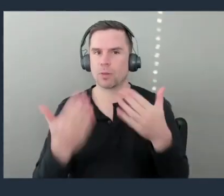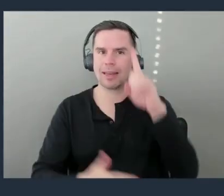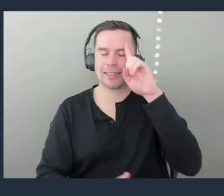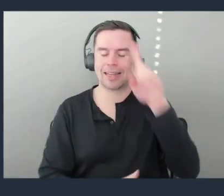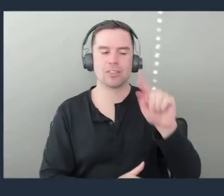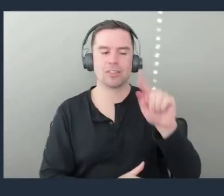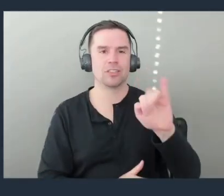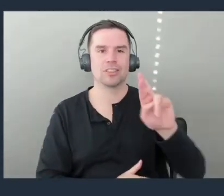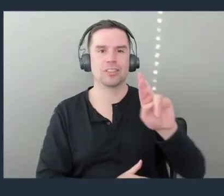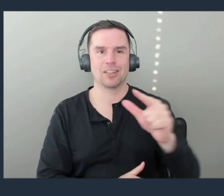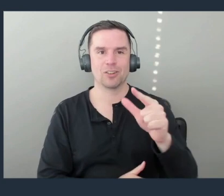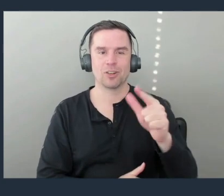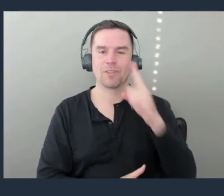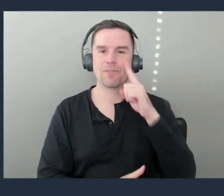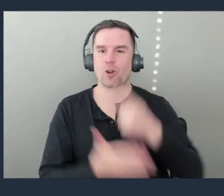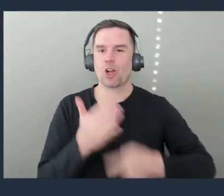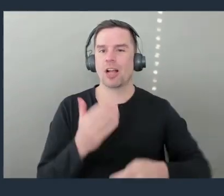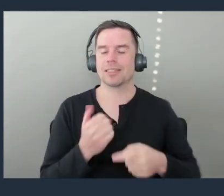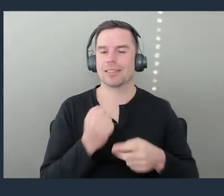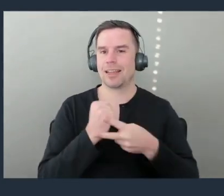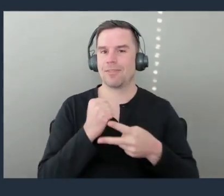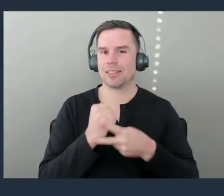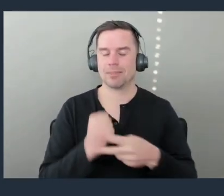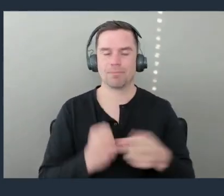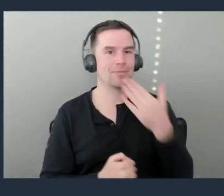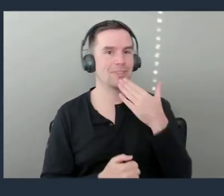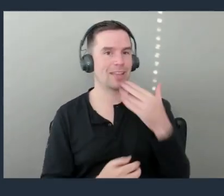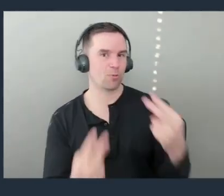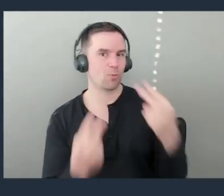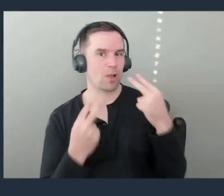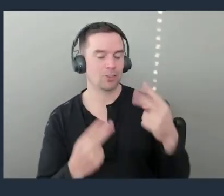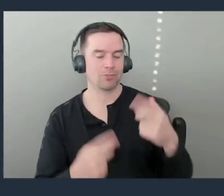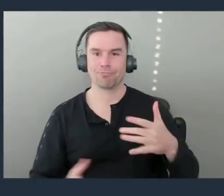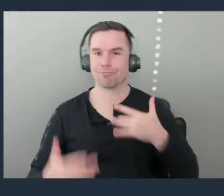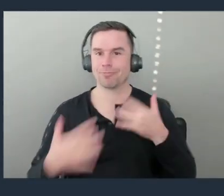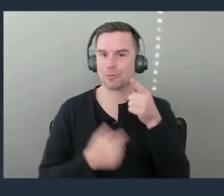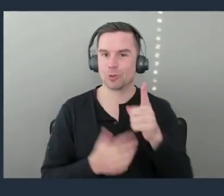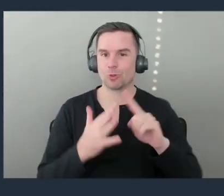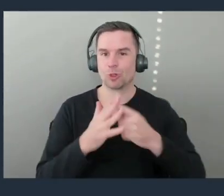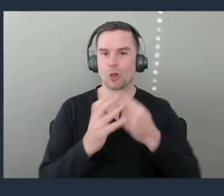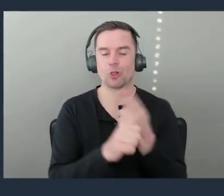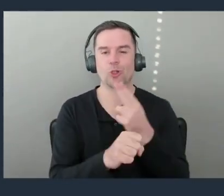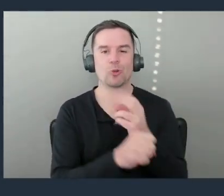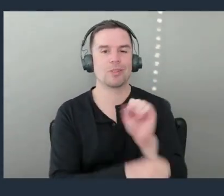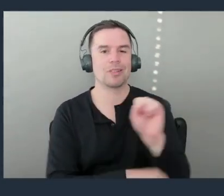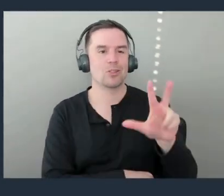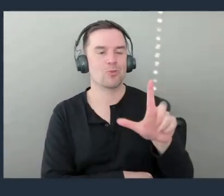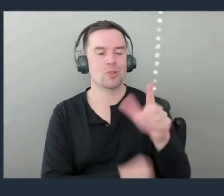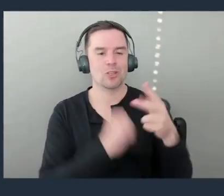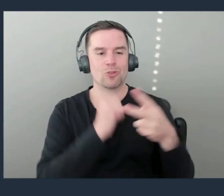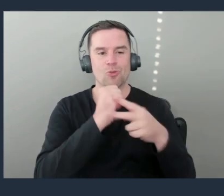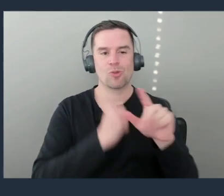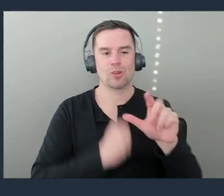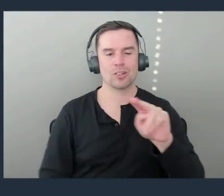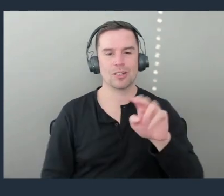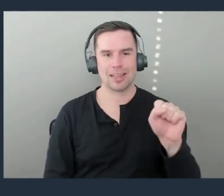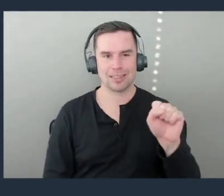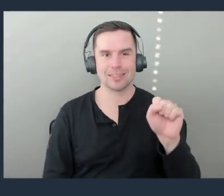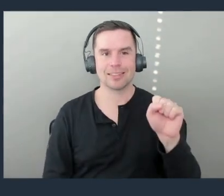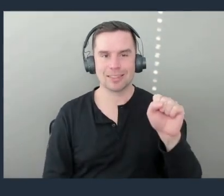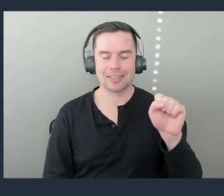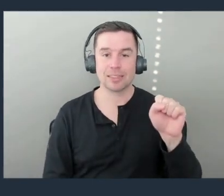session. I'm excited for you to start using S3 Storage Lens and start experiencing the benefits that this tool provides.